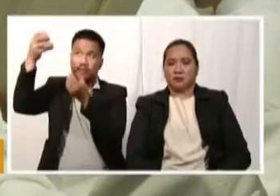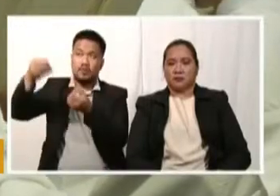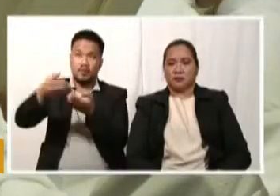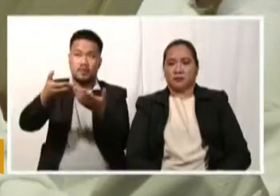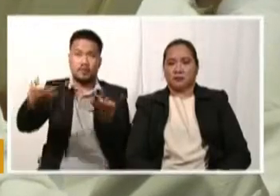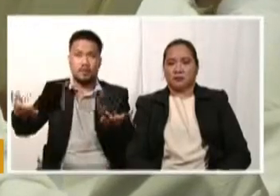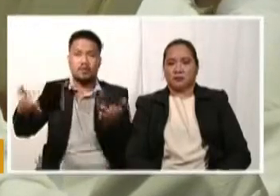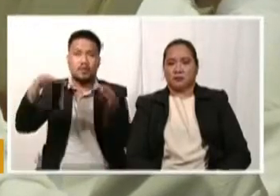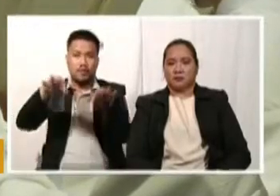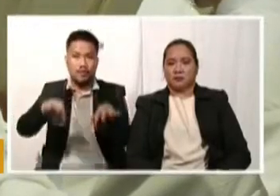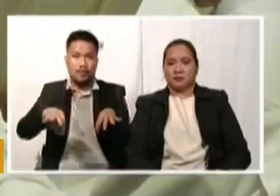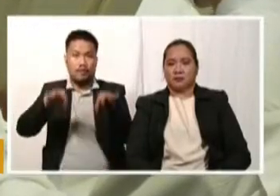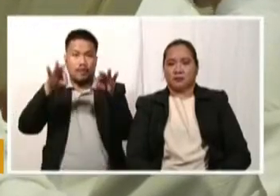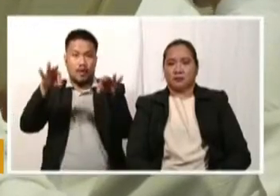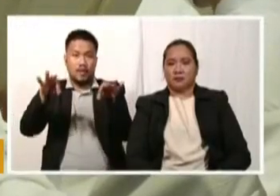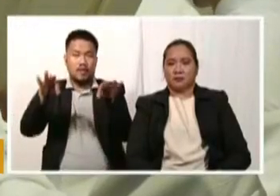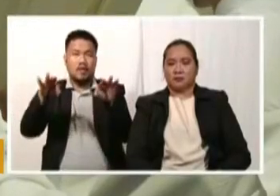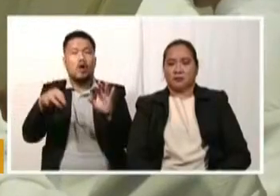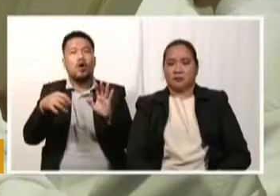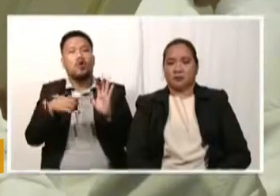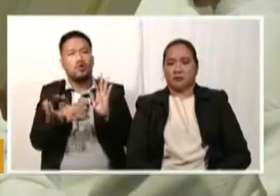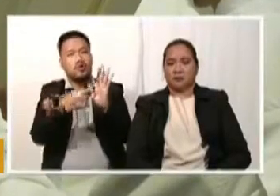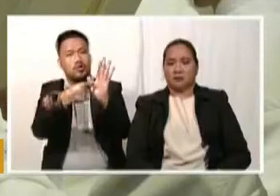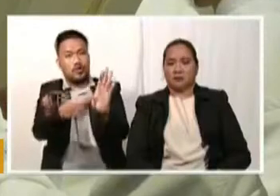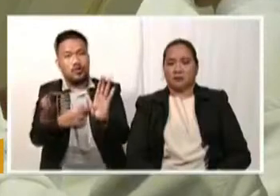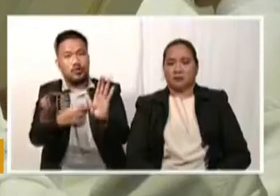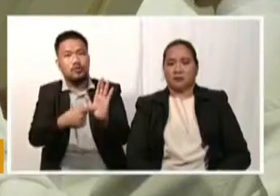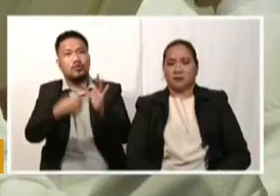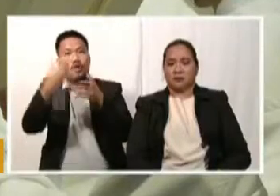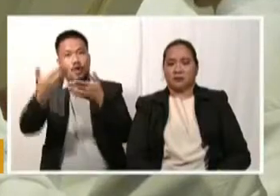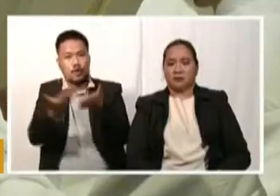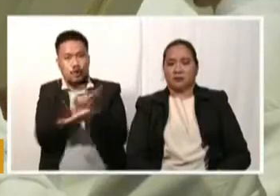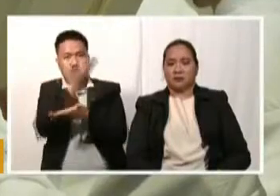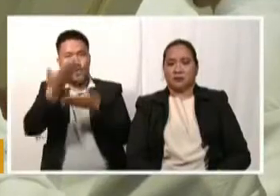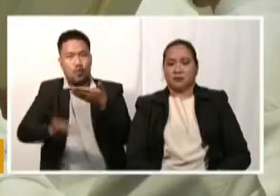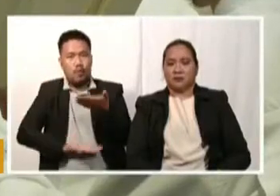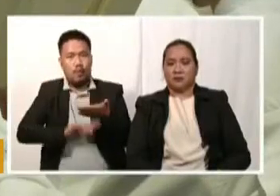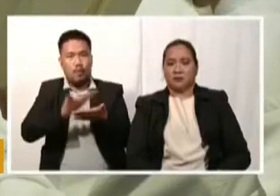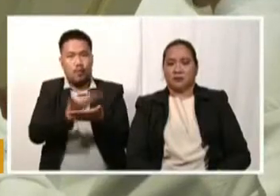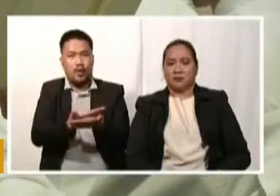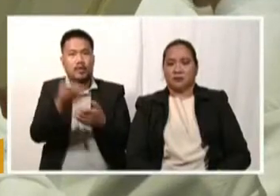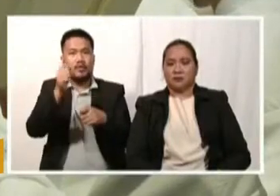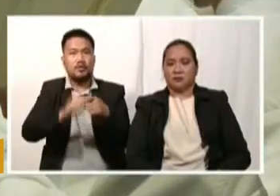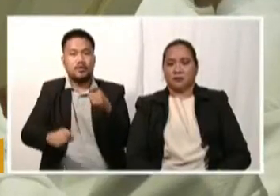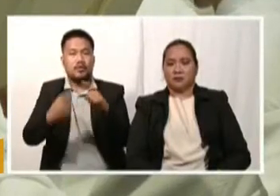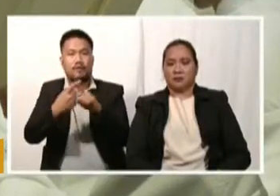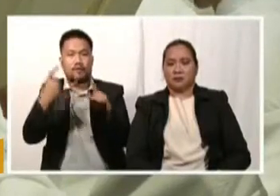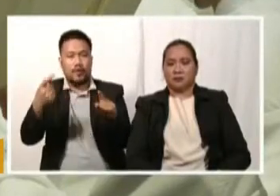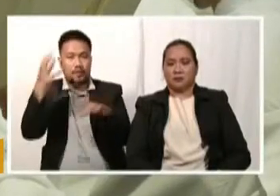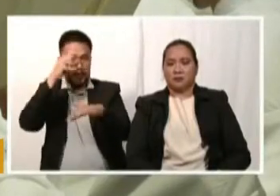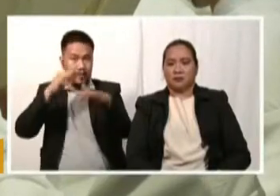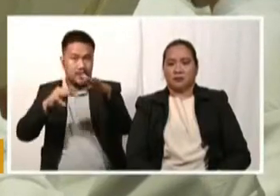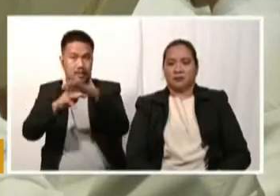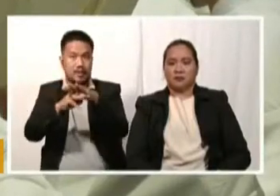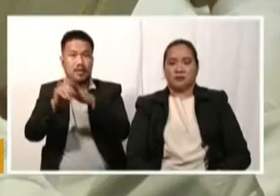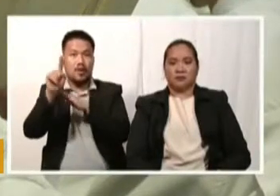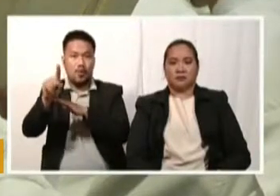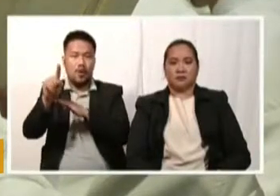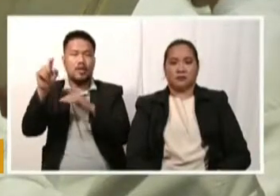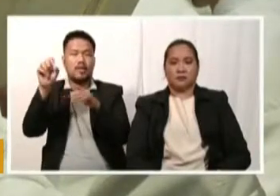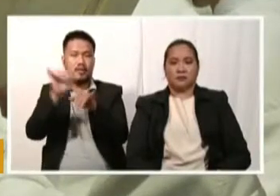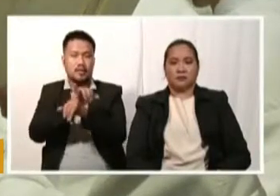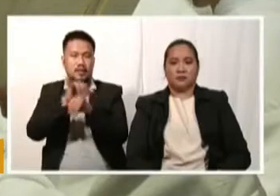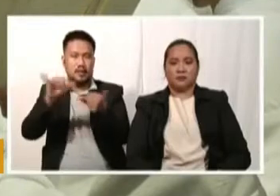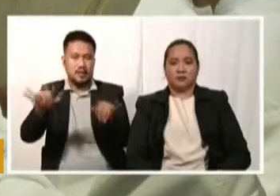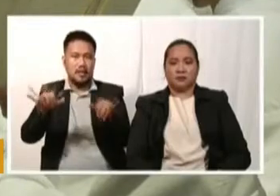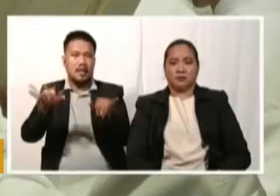the flood foreshadowed regeneration, so that from the mystery of one and the same